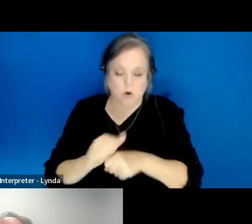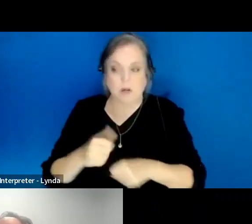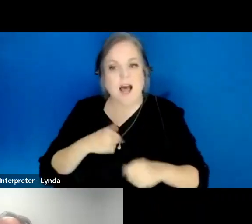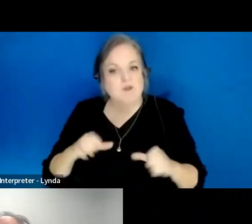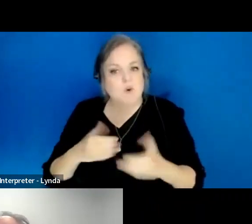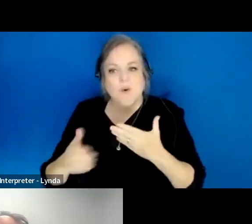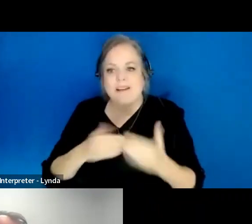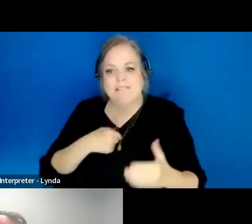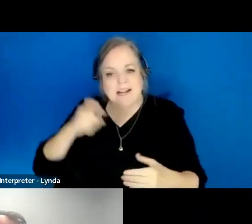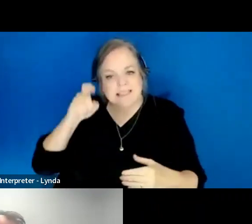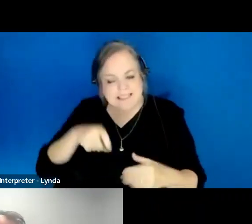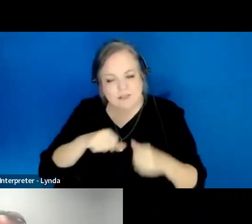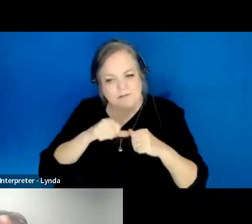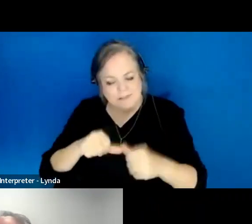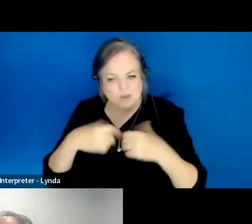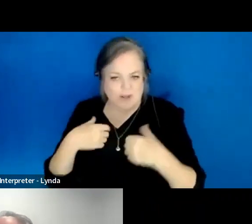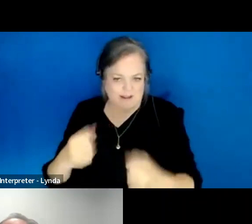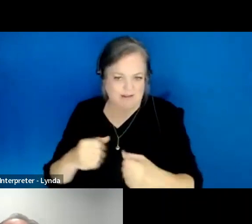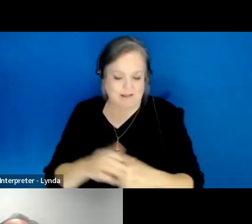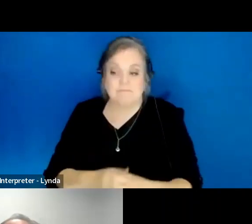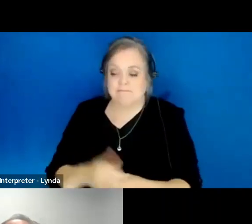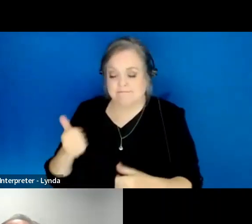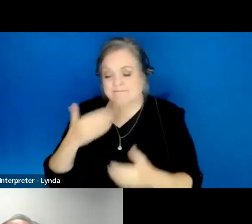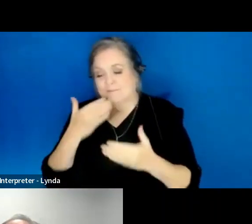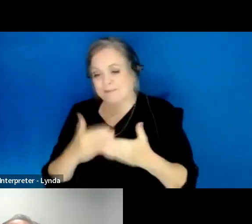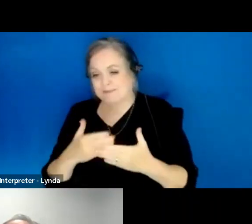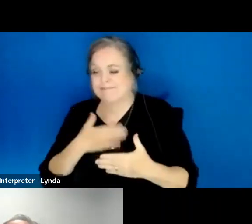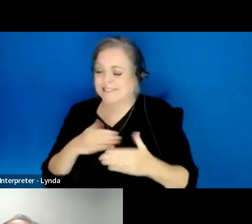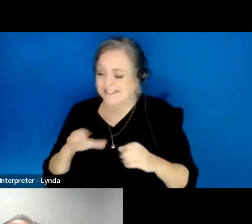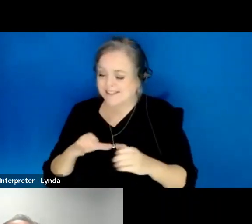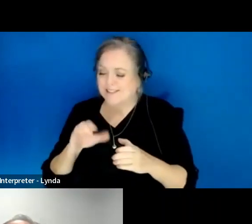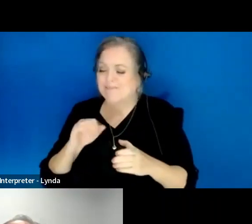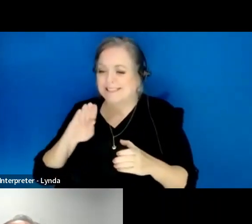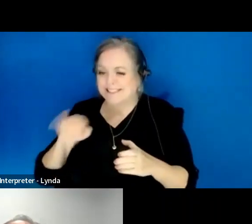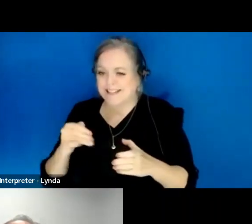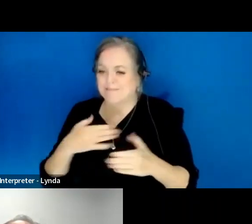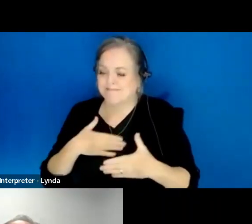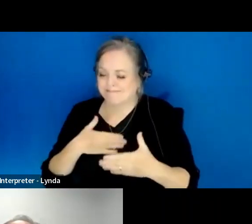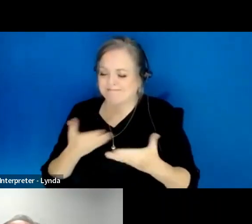whatever I need to do to stay healthy. Good. Please do, BJ.